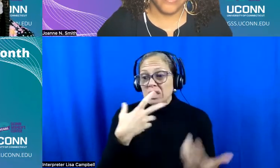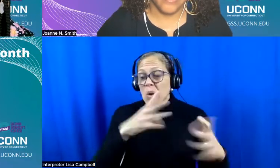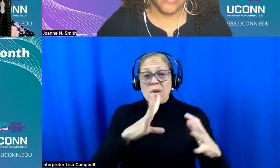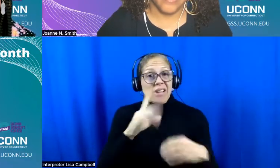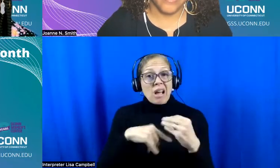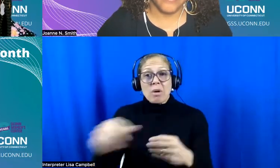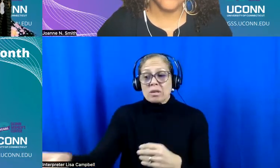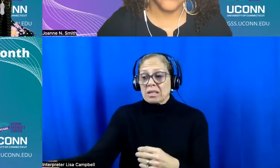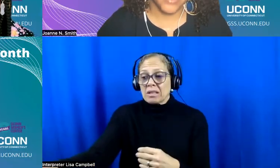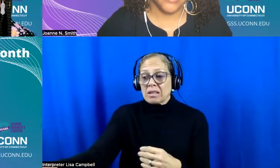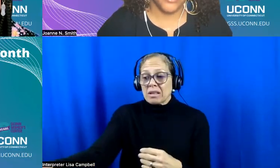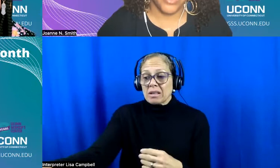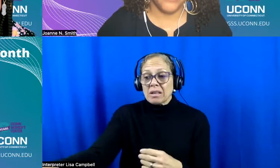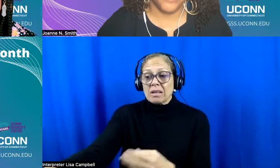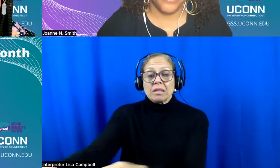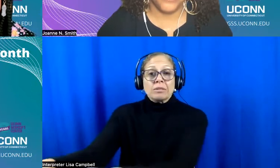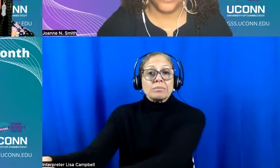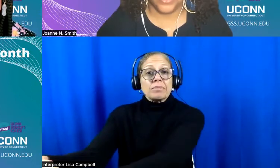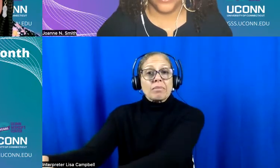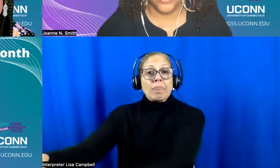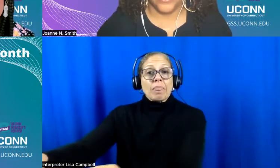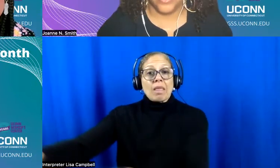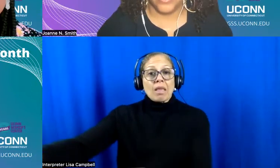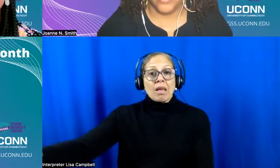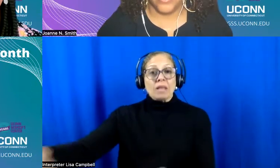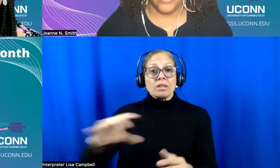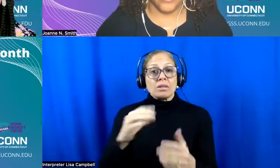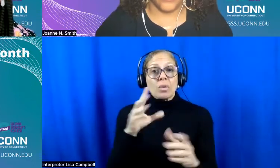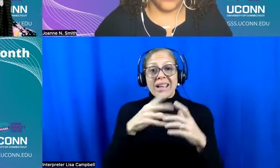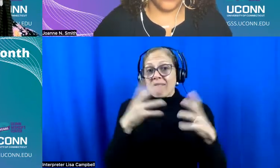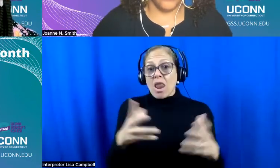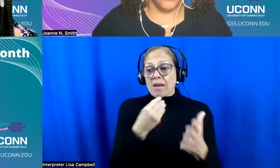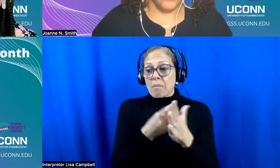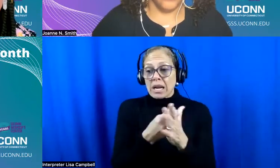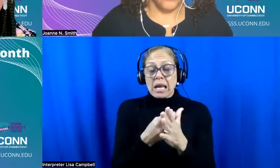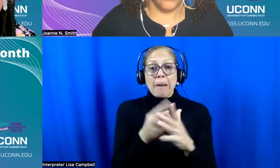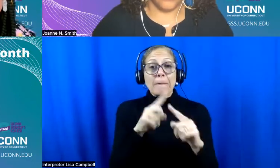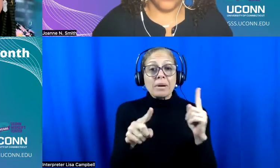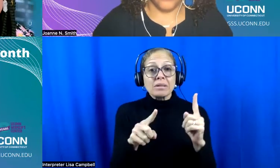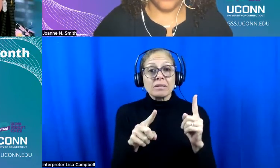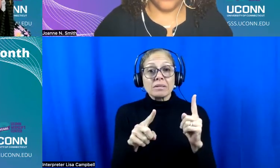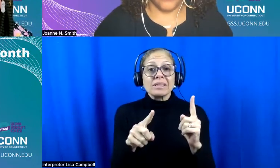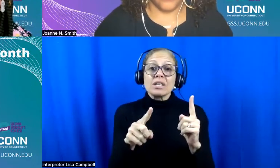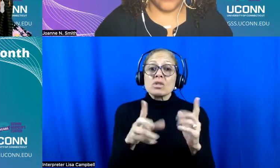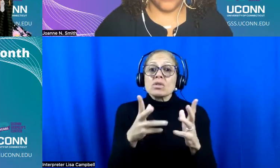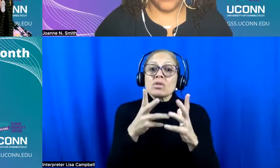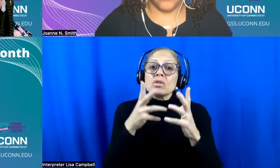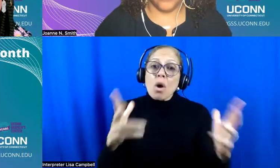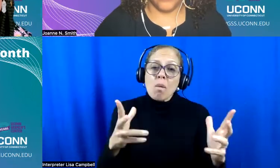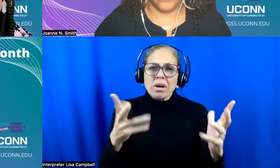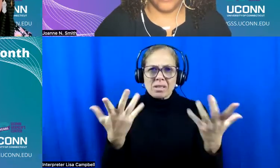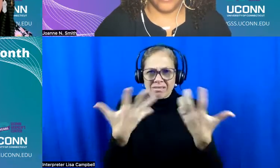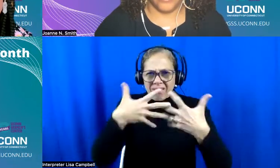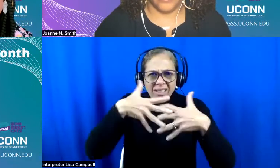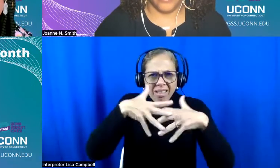lot of money to that institution? Or, you know, so that there's so much intertwined